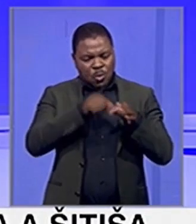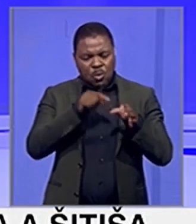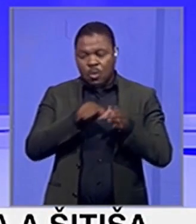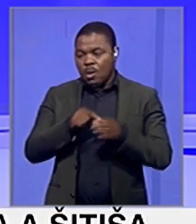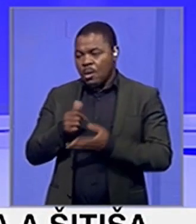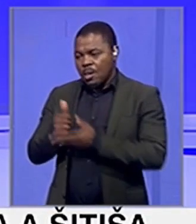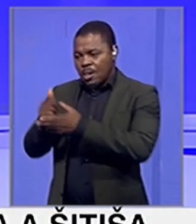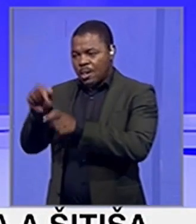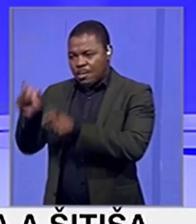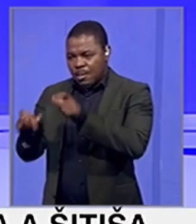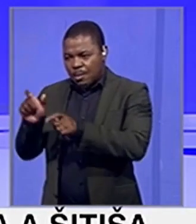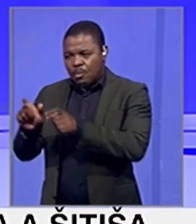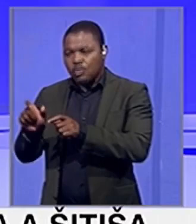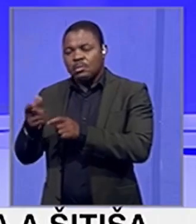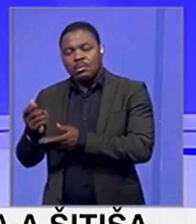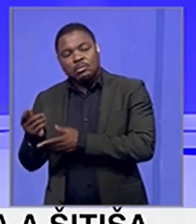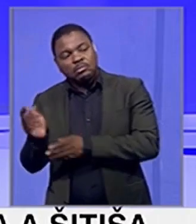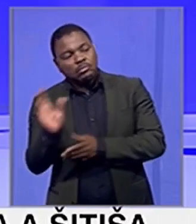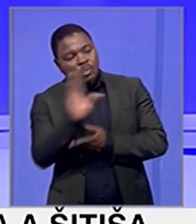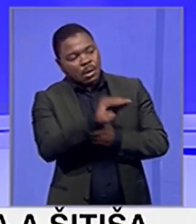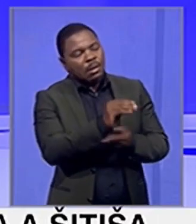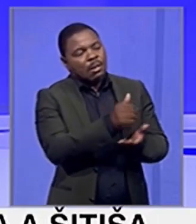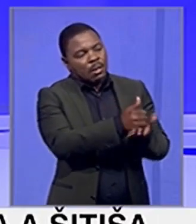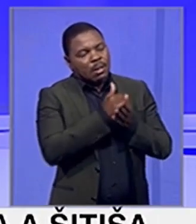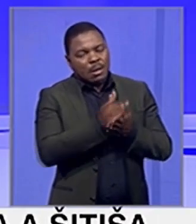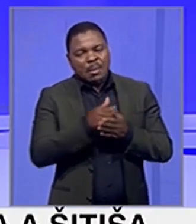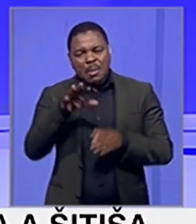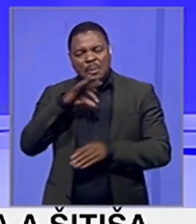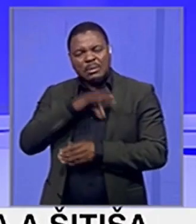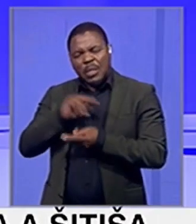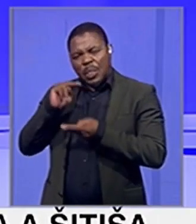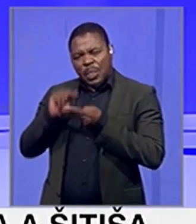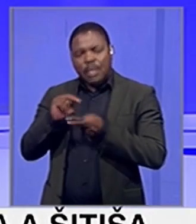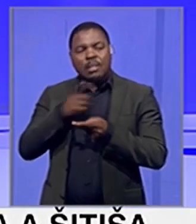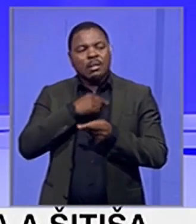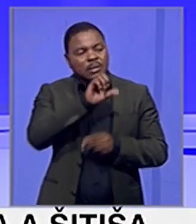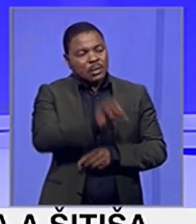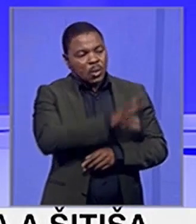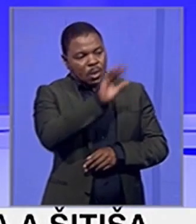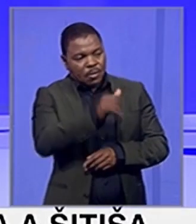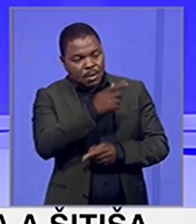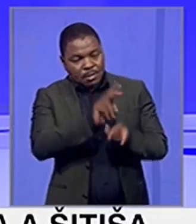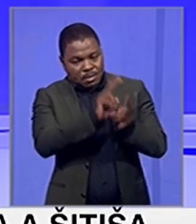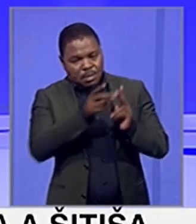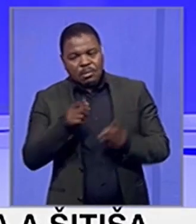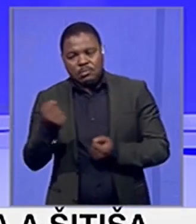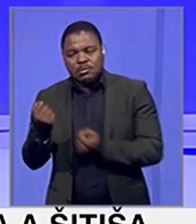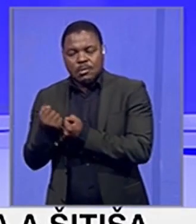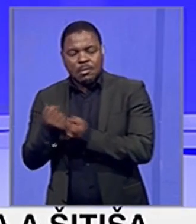ya dikadimo go batho ba letseno la fase go tšwa go ditheo tša ditšhelete tša Afrika Borwa.